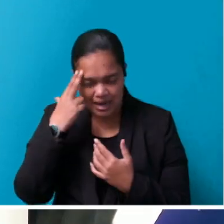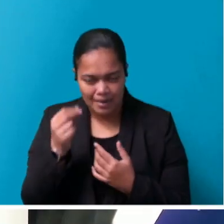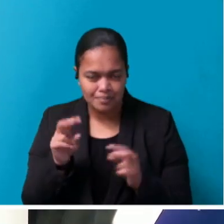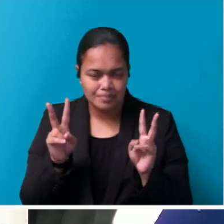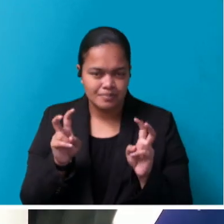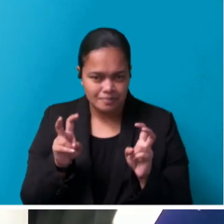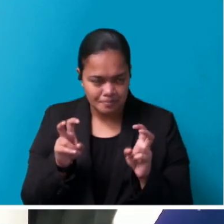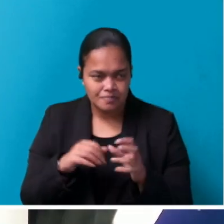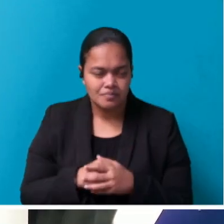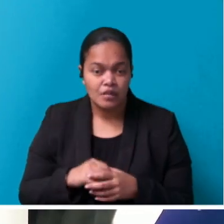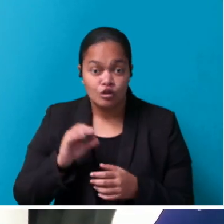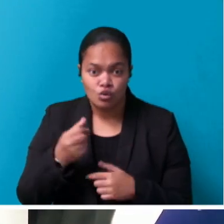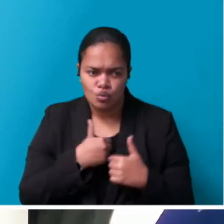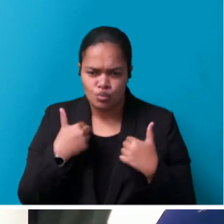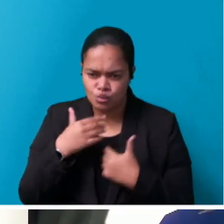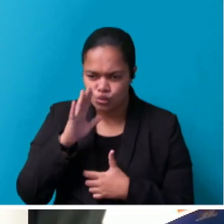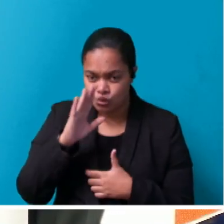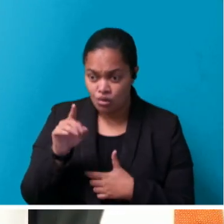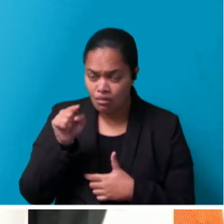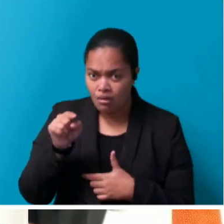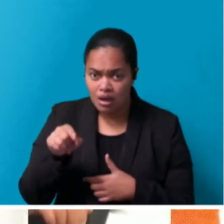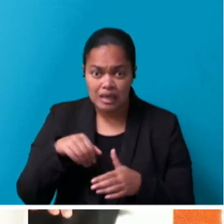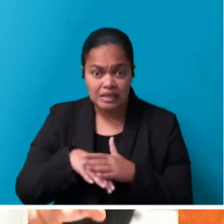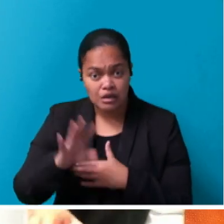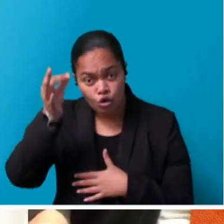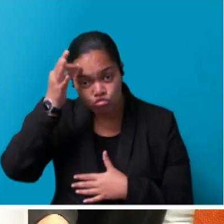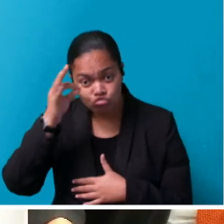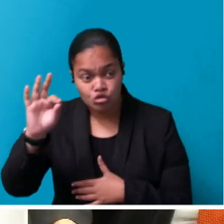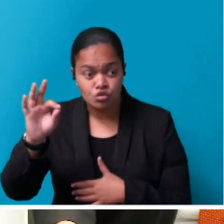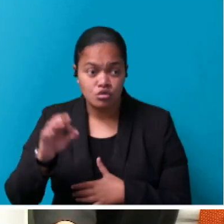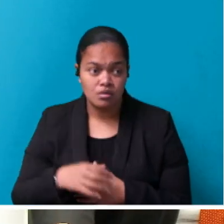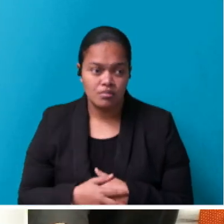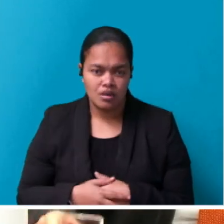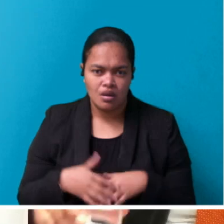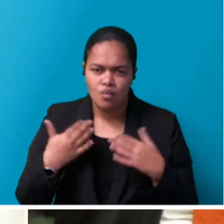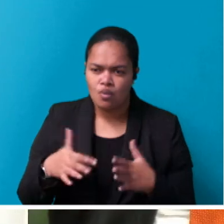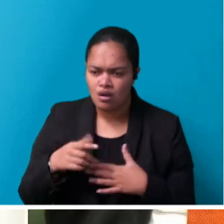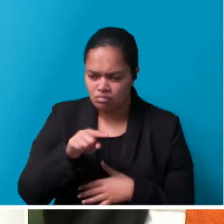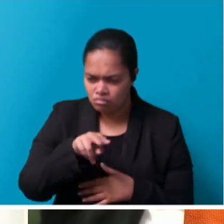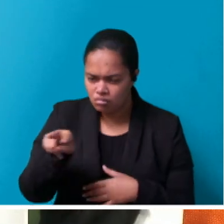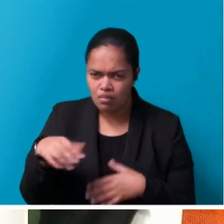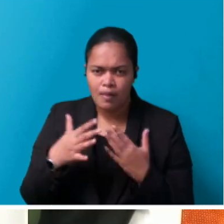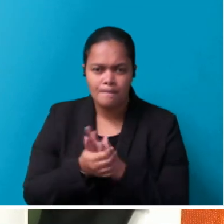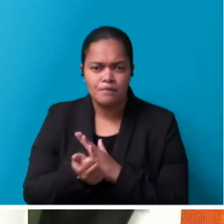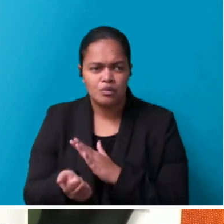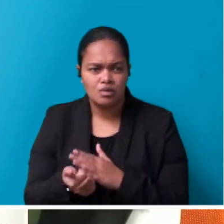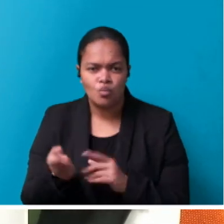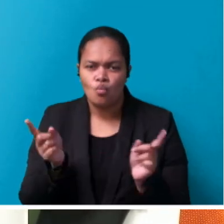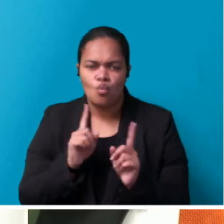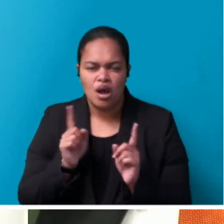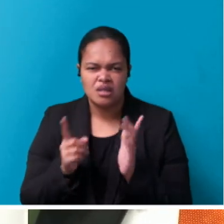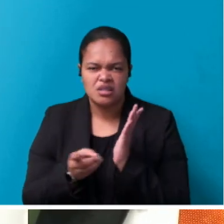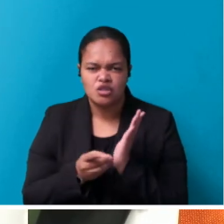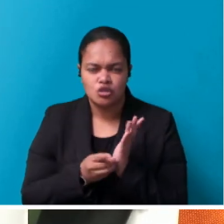We saw, Honorable Speaker, on Rotuma, the potential of what digital